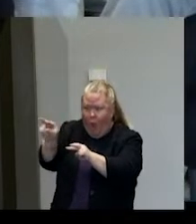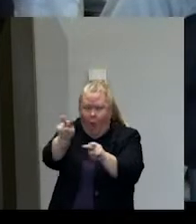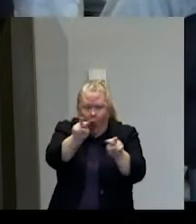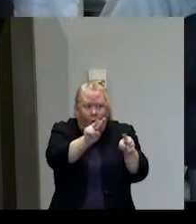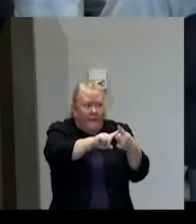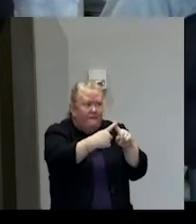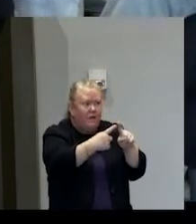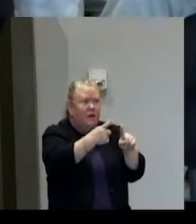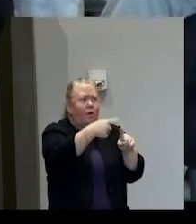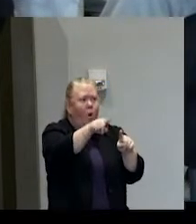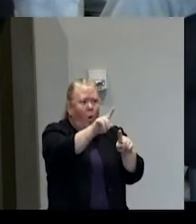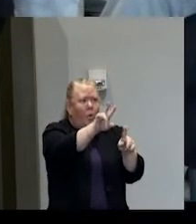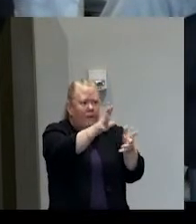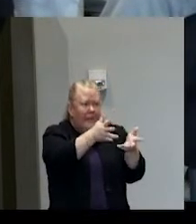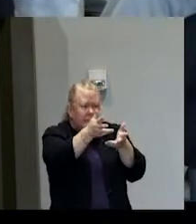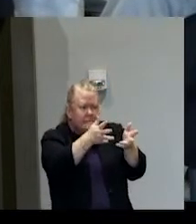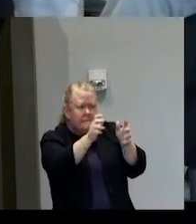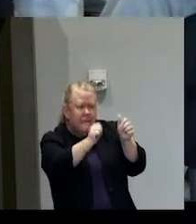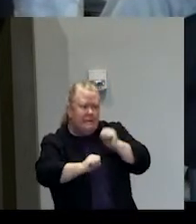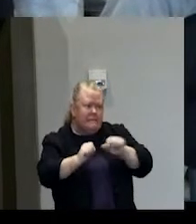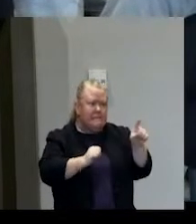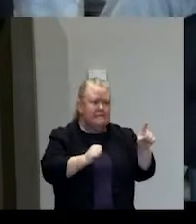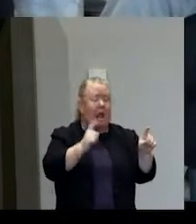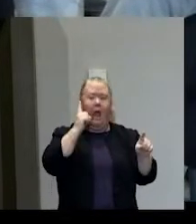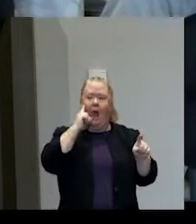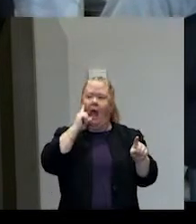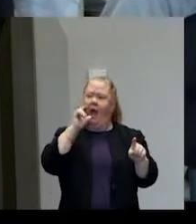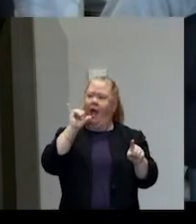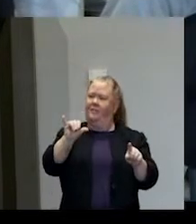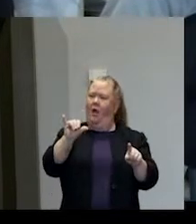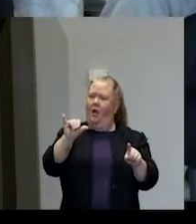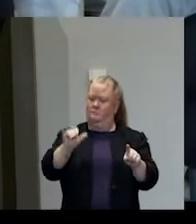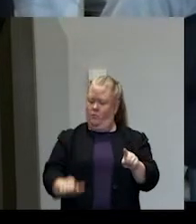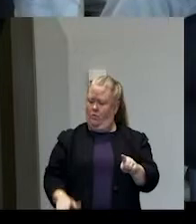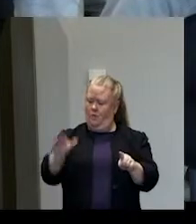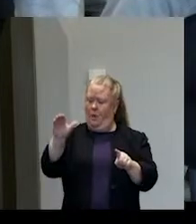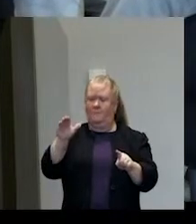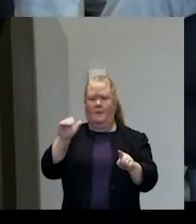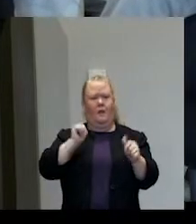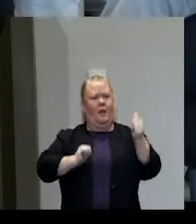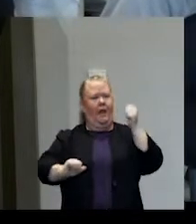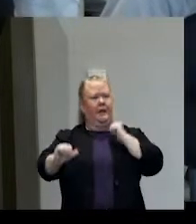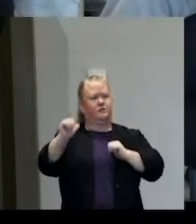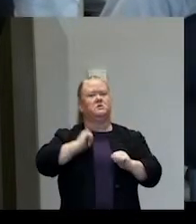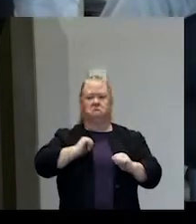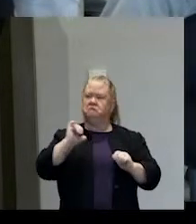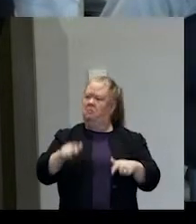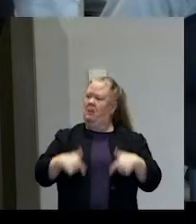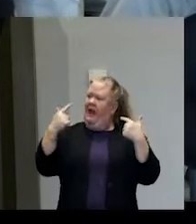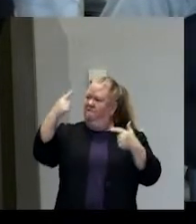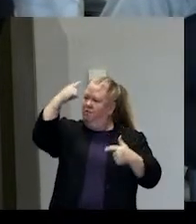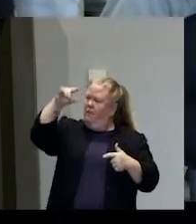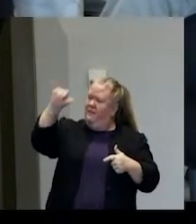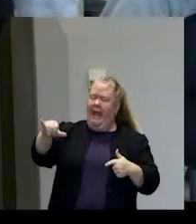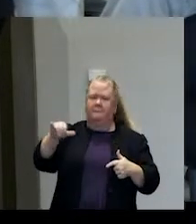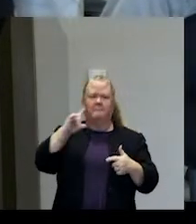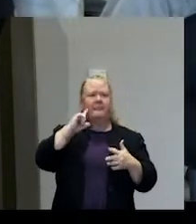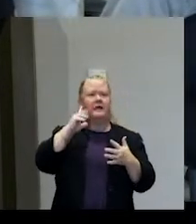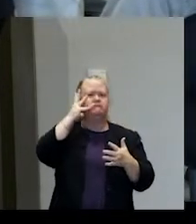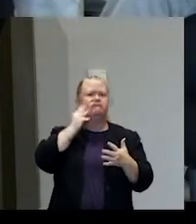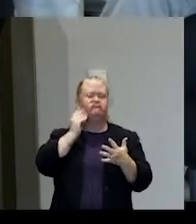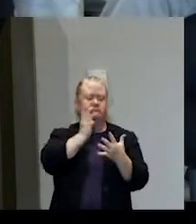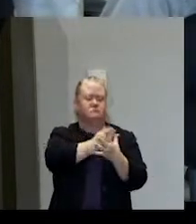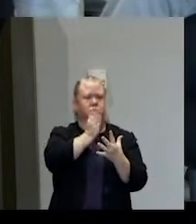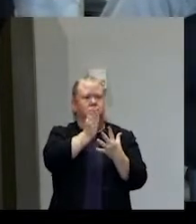I got through life. I thought the point of life was just to act and act my way perfectly. And then I had all these life experiences that I otherwise